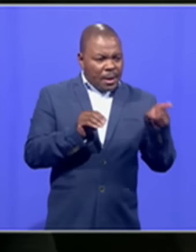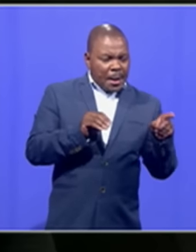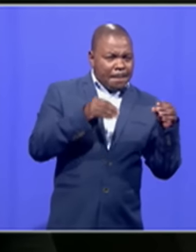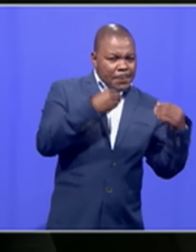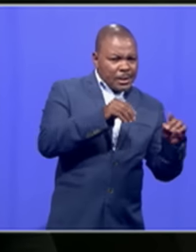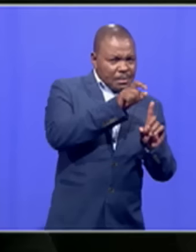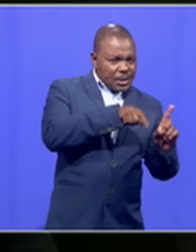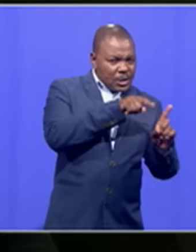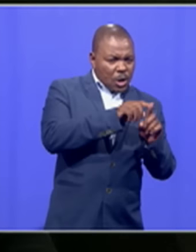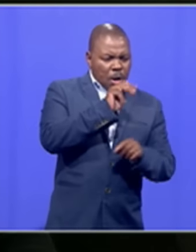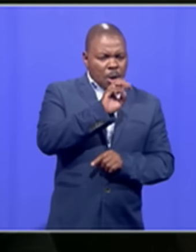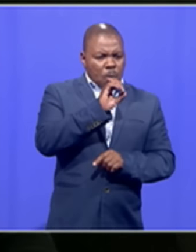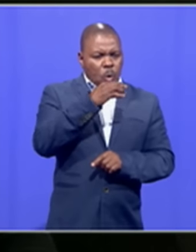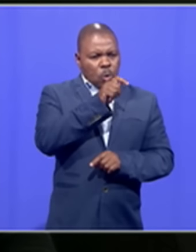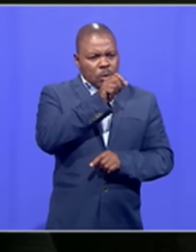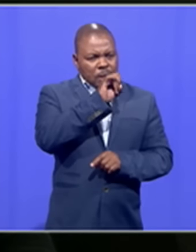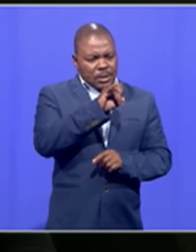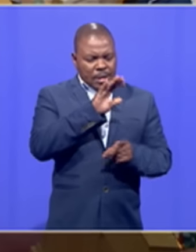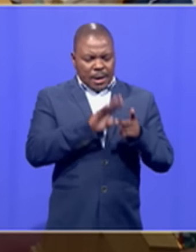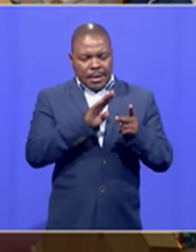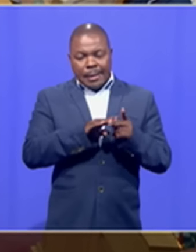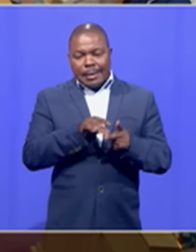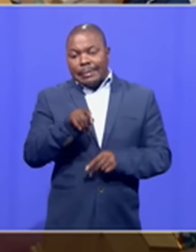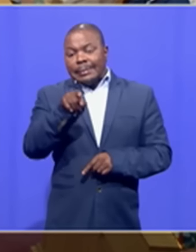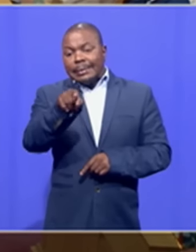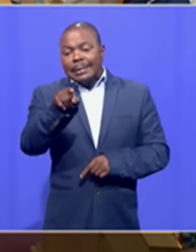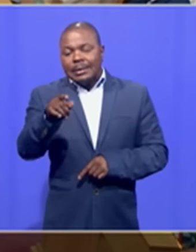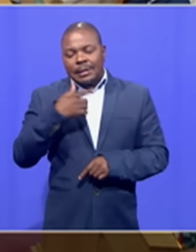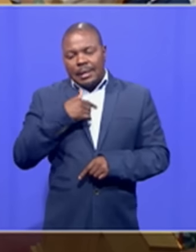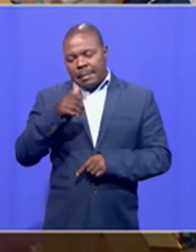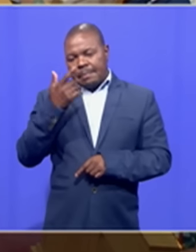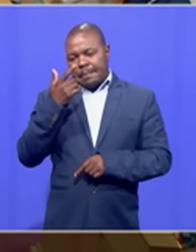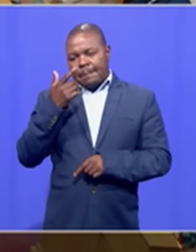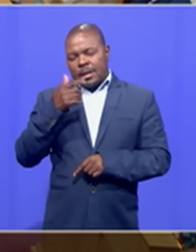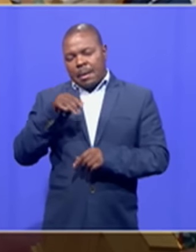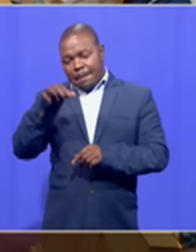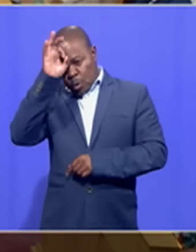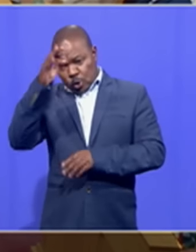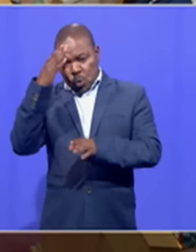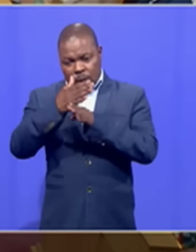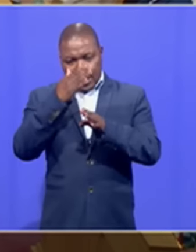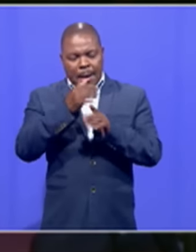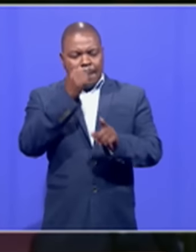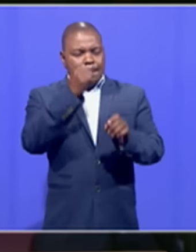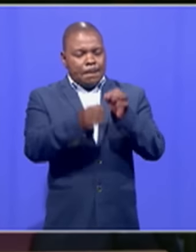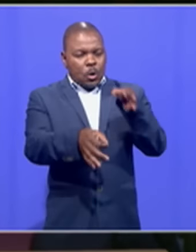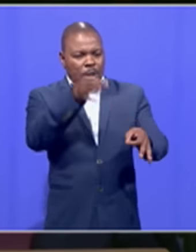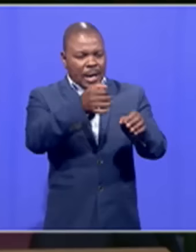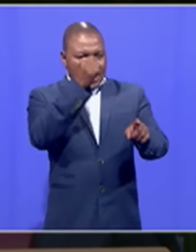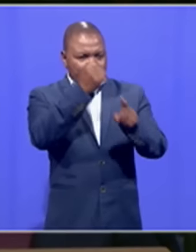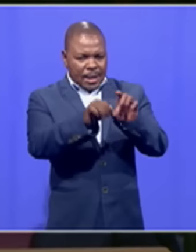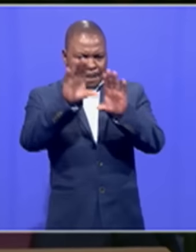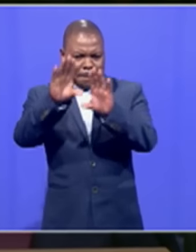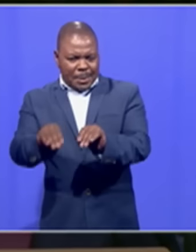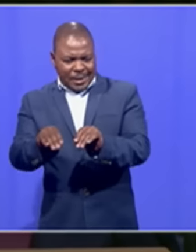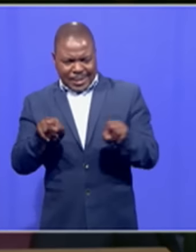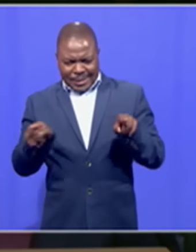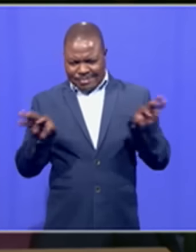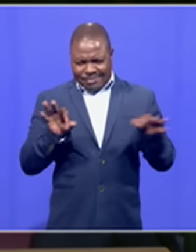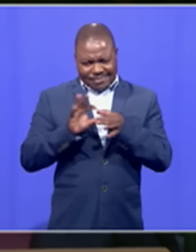le sephetho sa go fediša sehlophatšomo seo se šetšanego le dipolao tša dipolotiki. I only